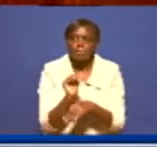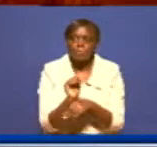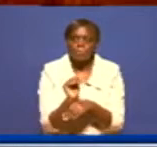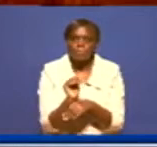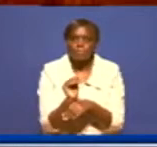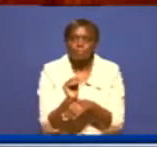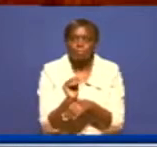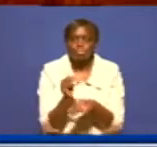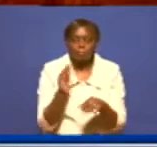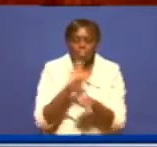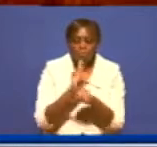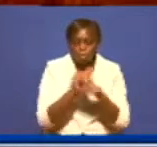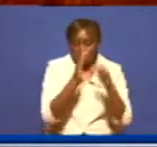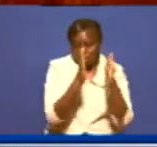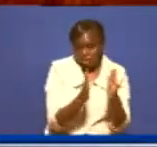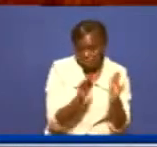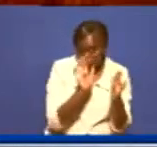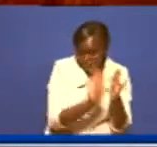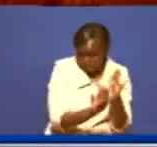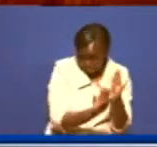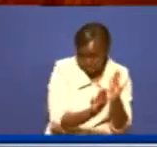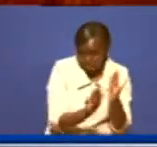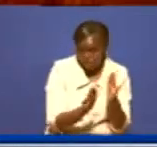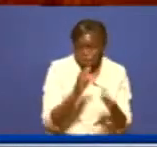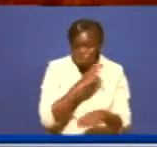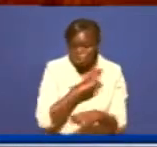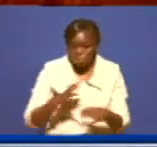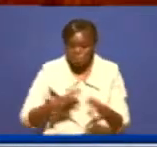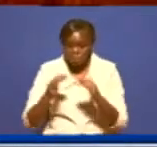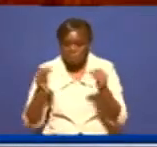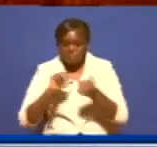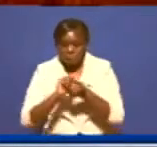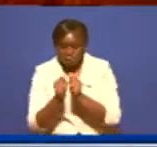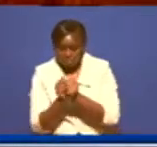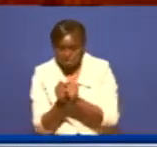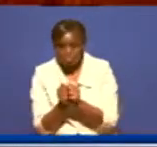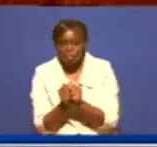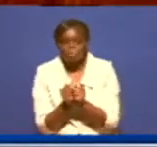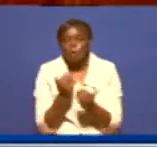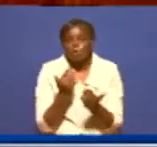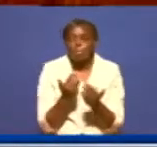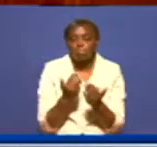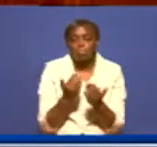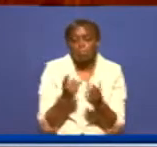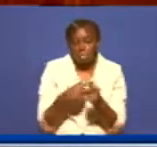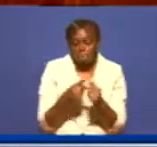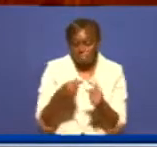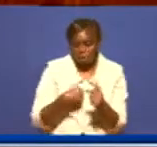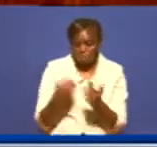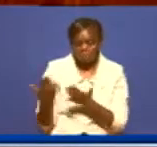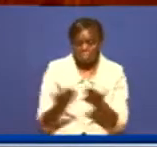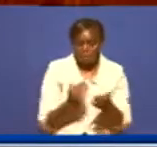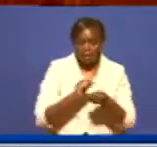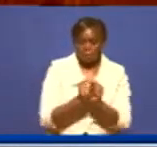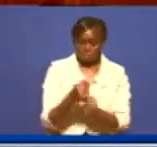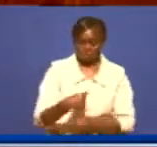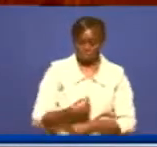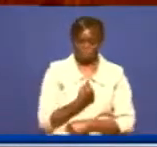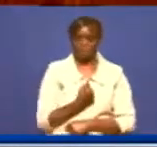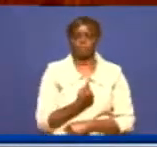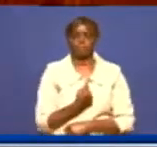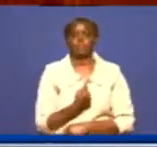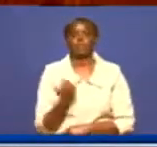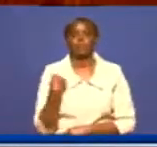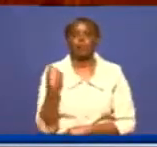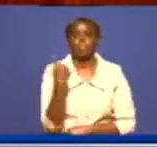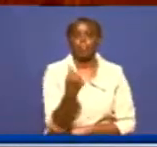either the majority leader or the committee stage amendment, or if they don't, then I'll be bringing the amendments. One, to